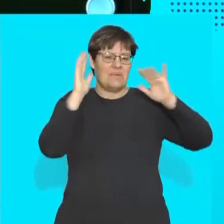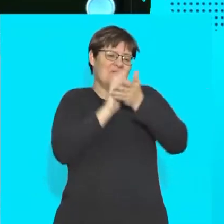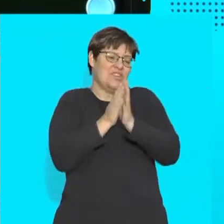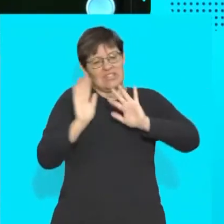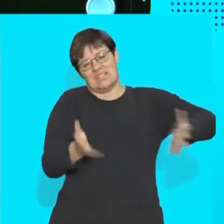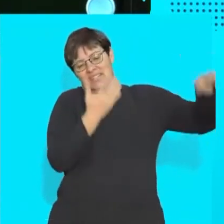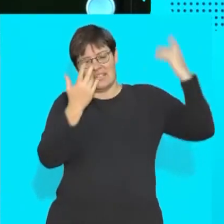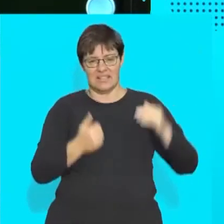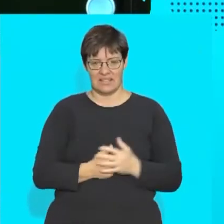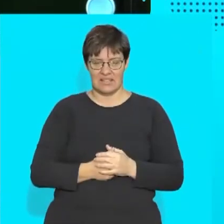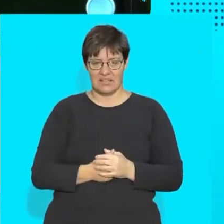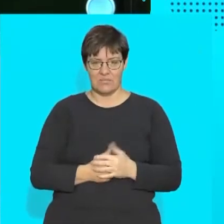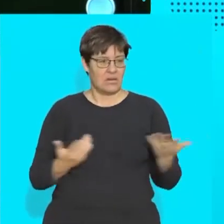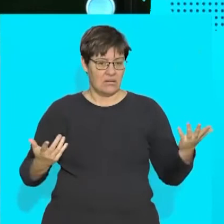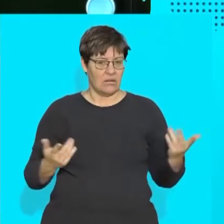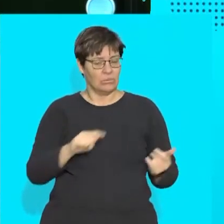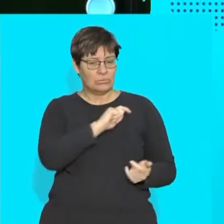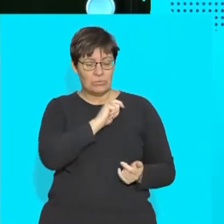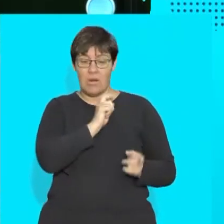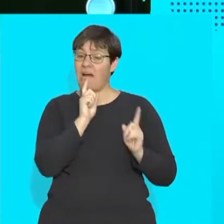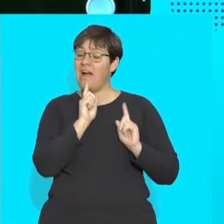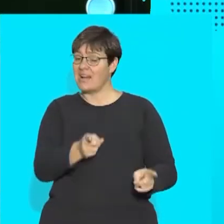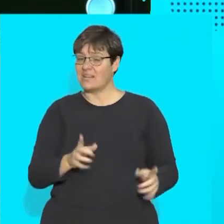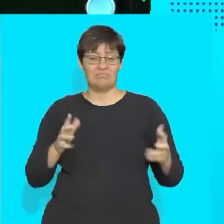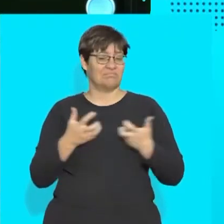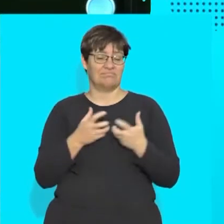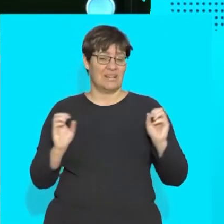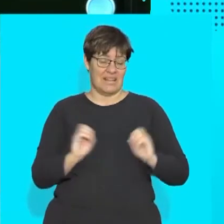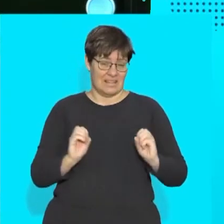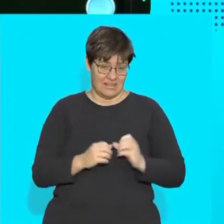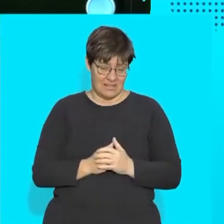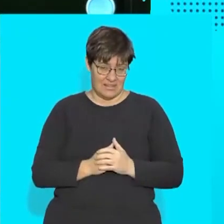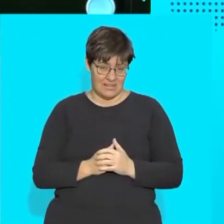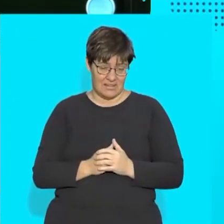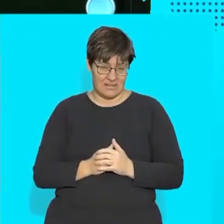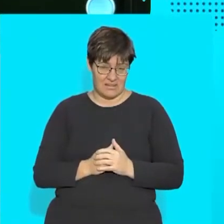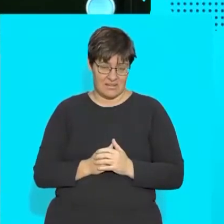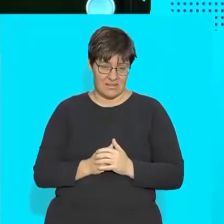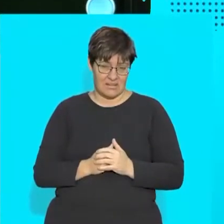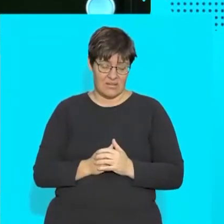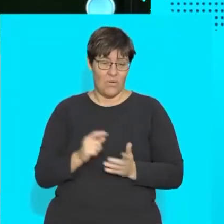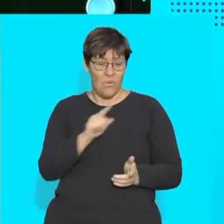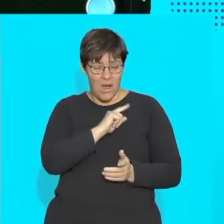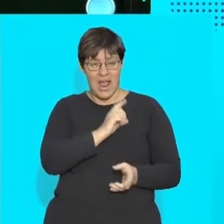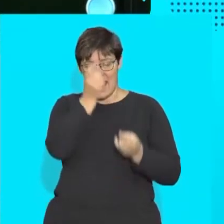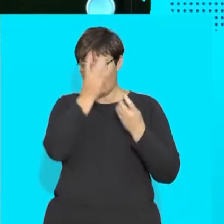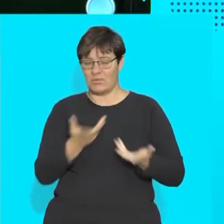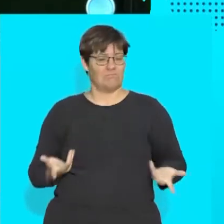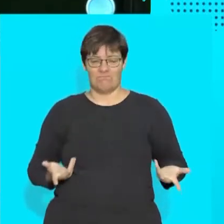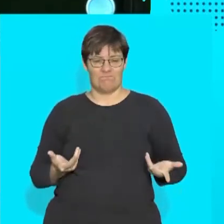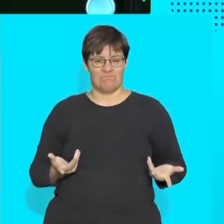fine. But meanwhile, the answer doesn't make any sense with the information, doesn't make any sense